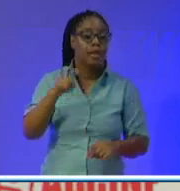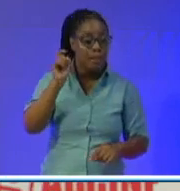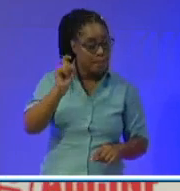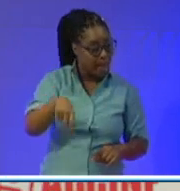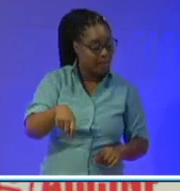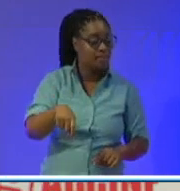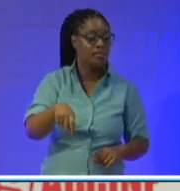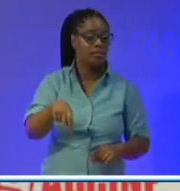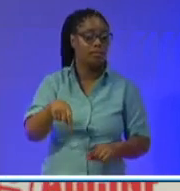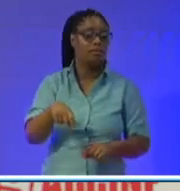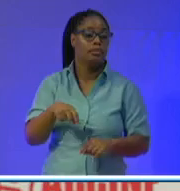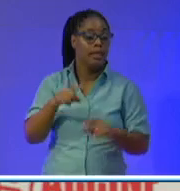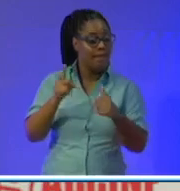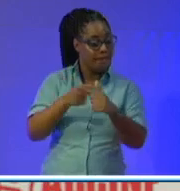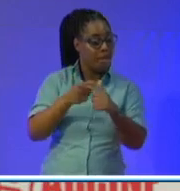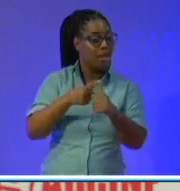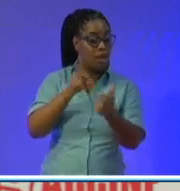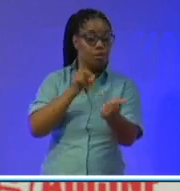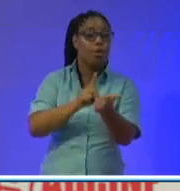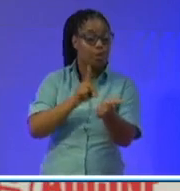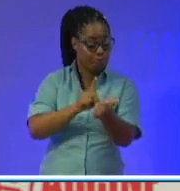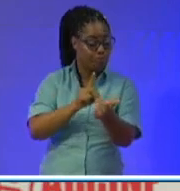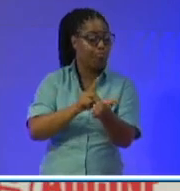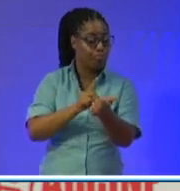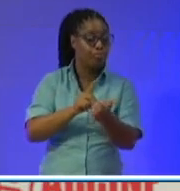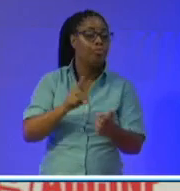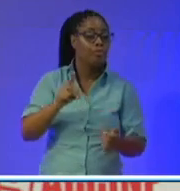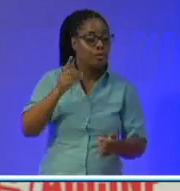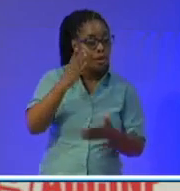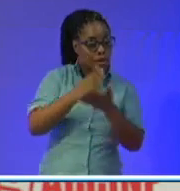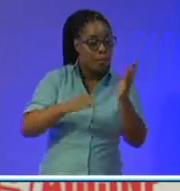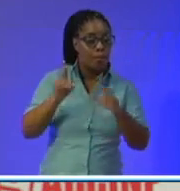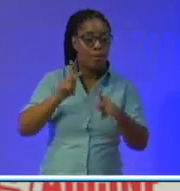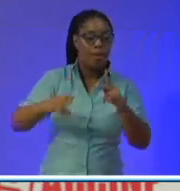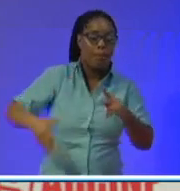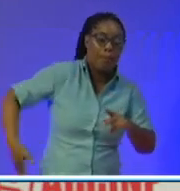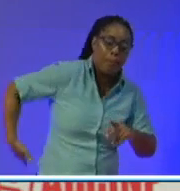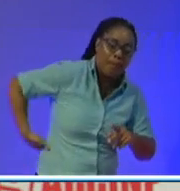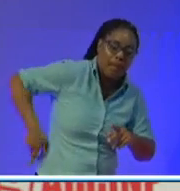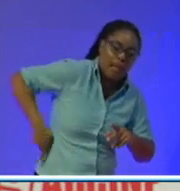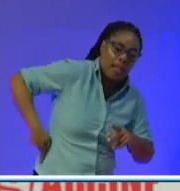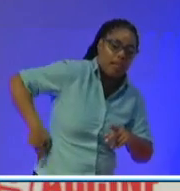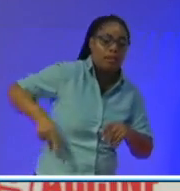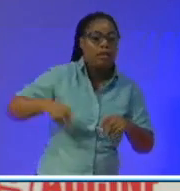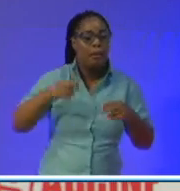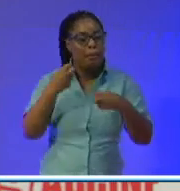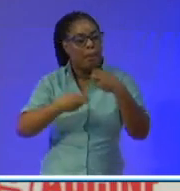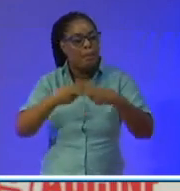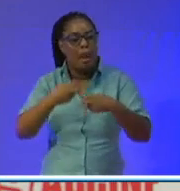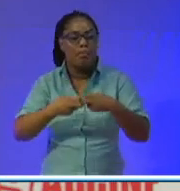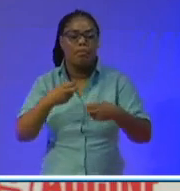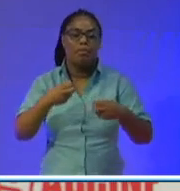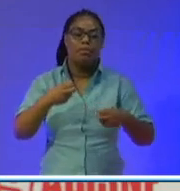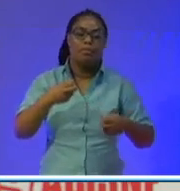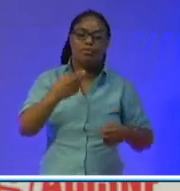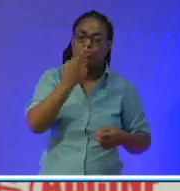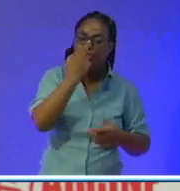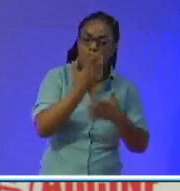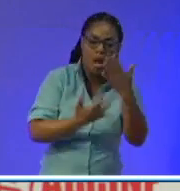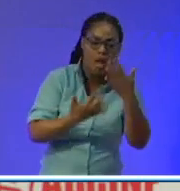on hemodialysis, patients with active cancer, patients